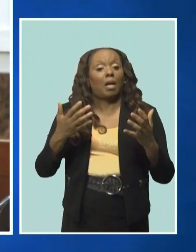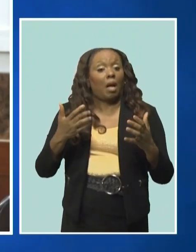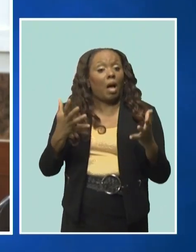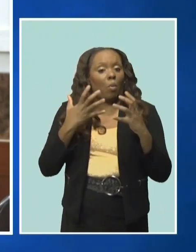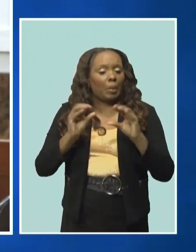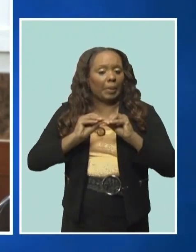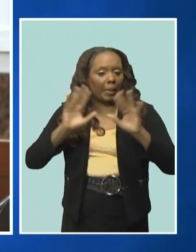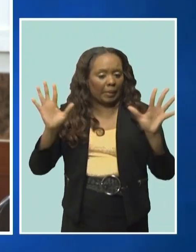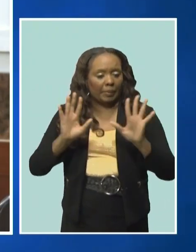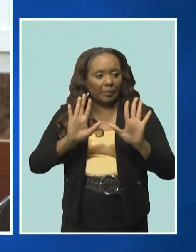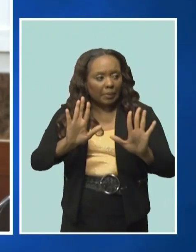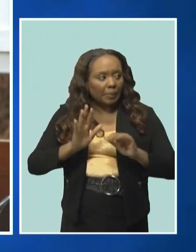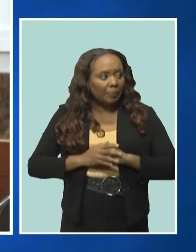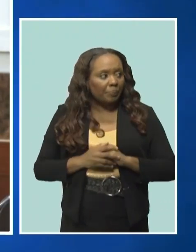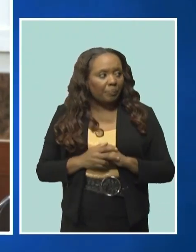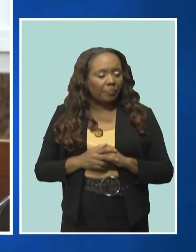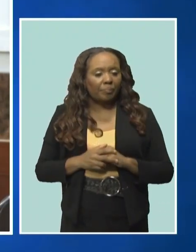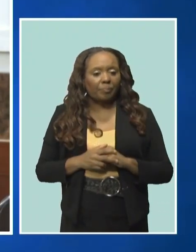this chamber,